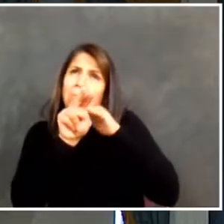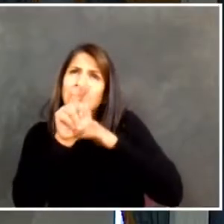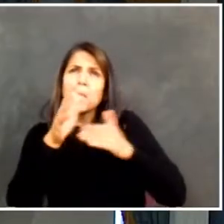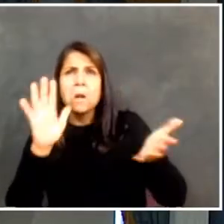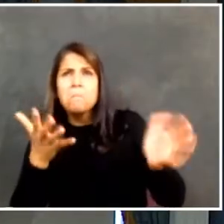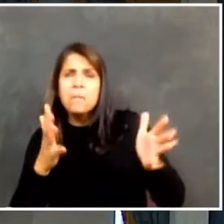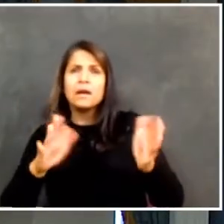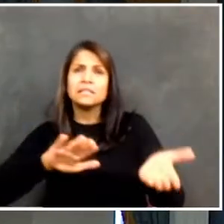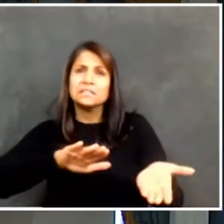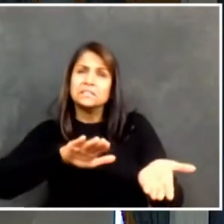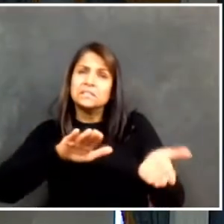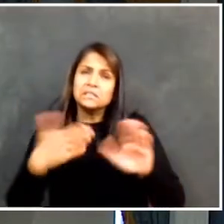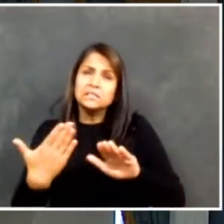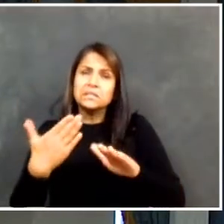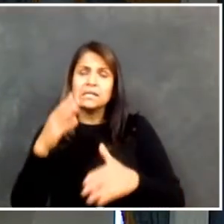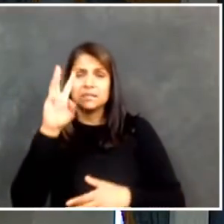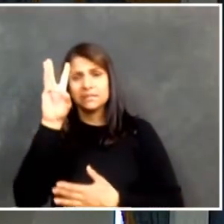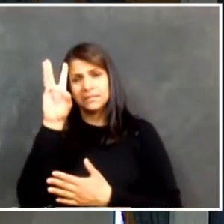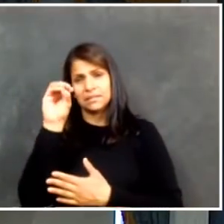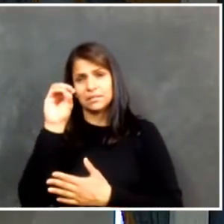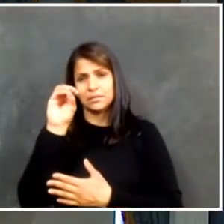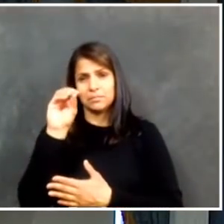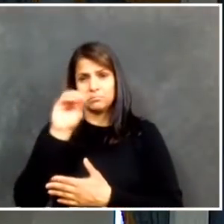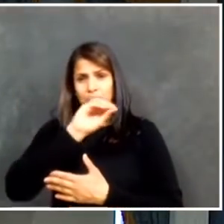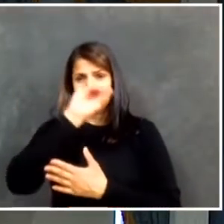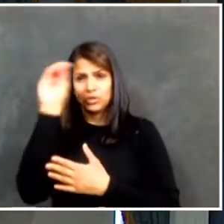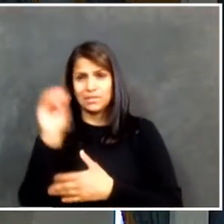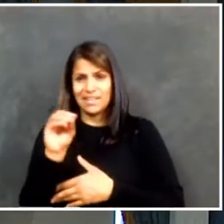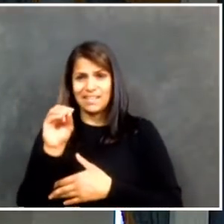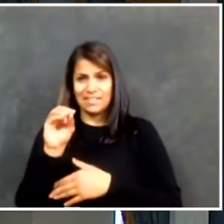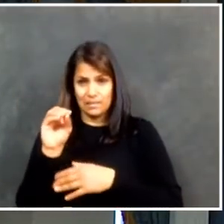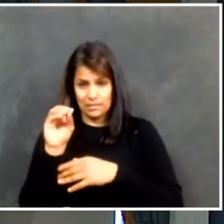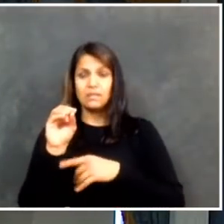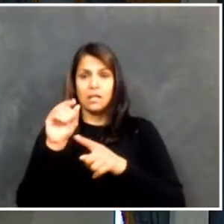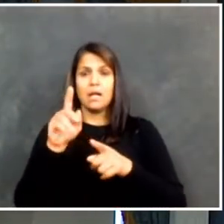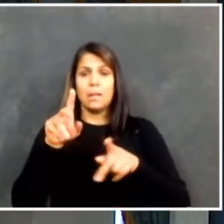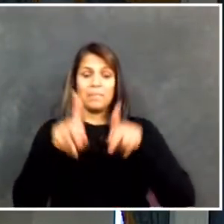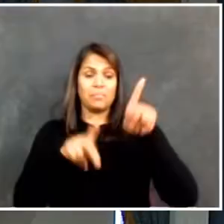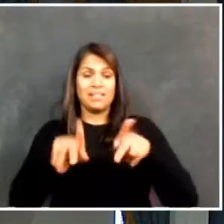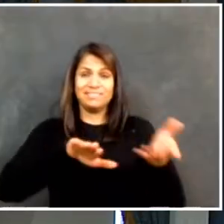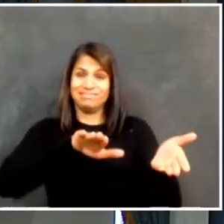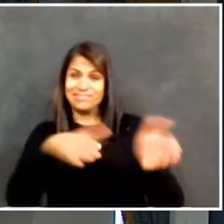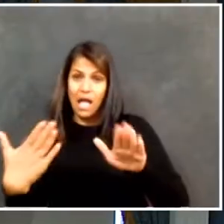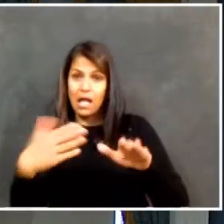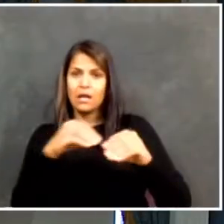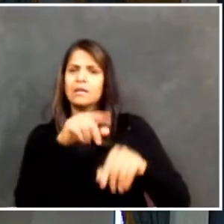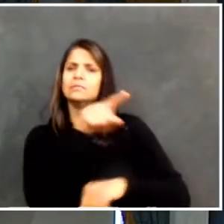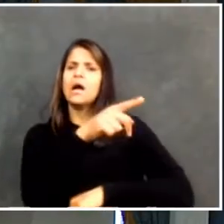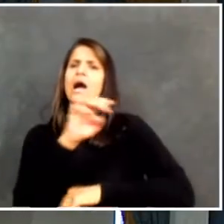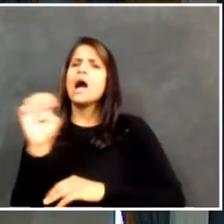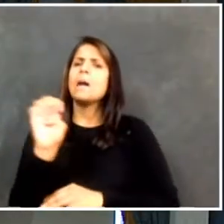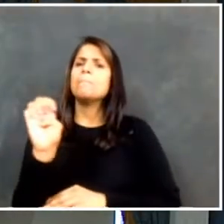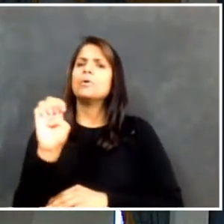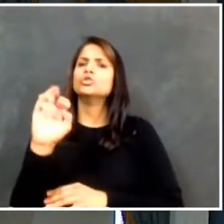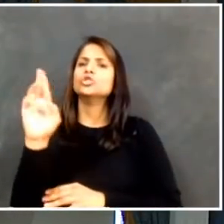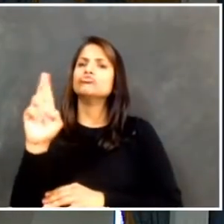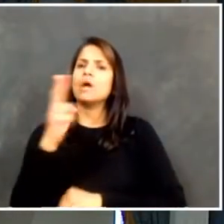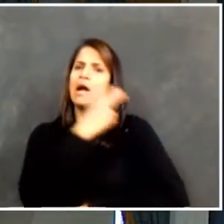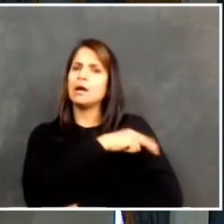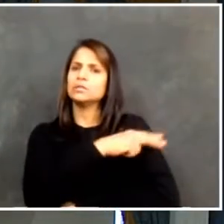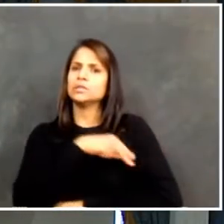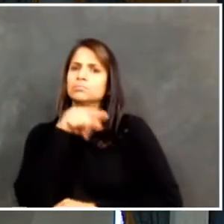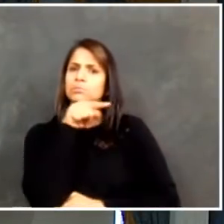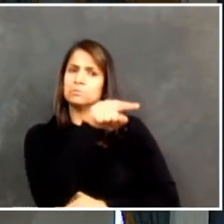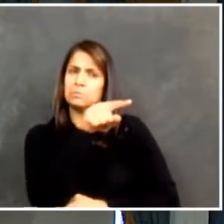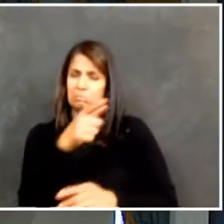says about, our lack of testing, given that the city had prioritized testing for people in hospitals, and